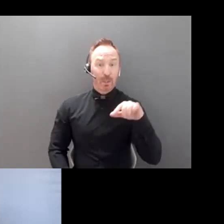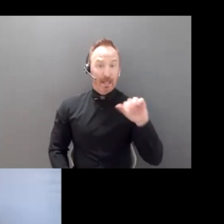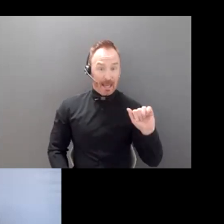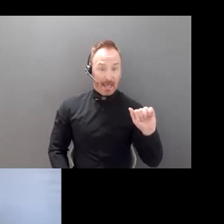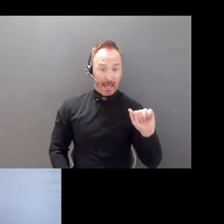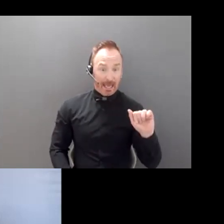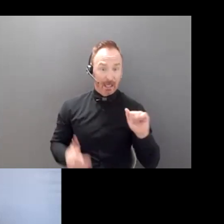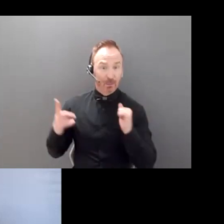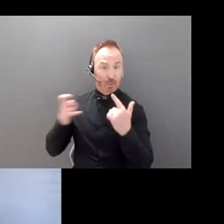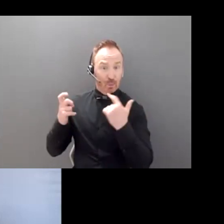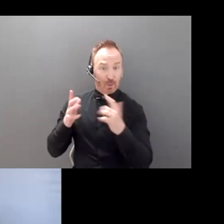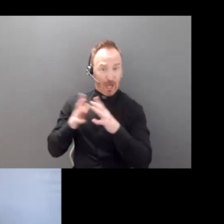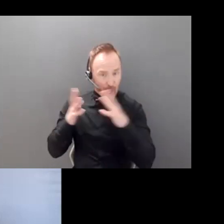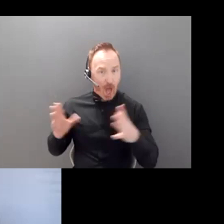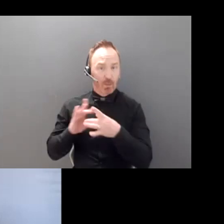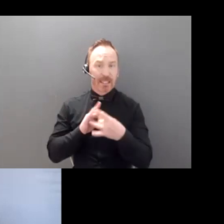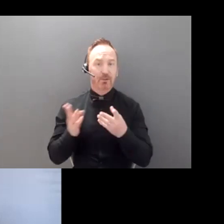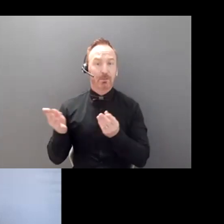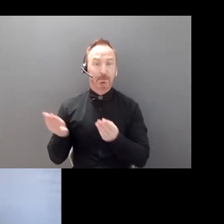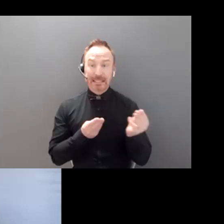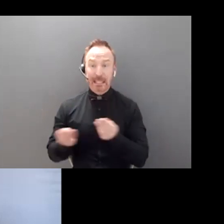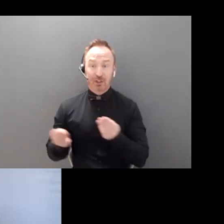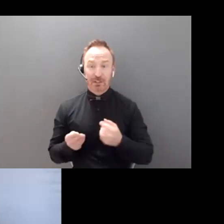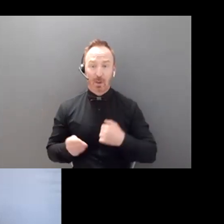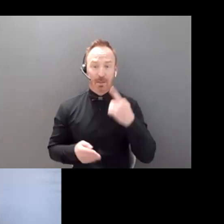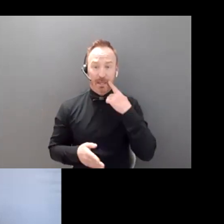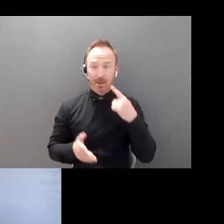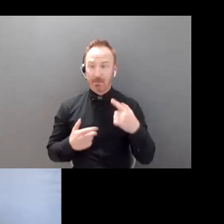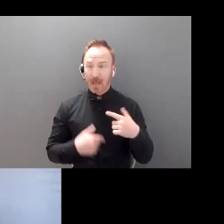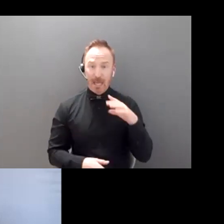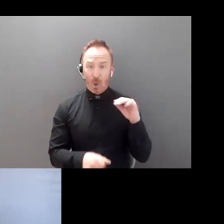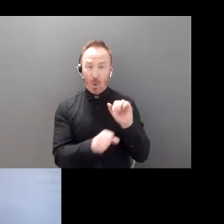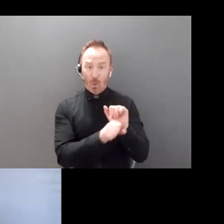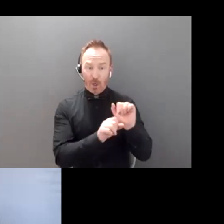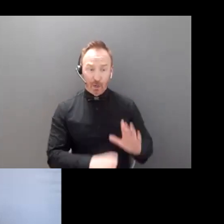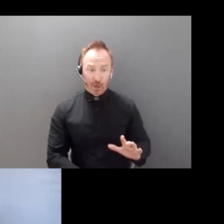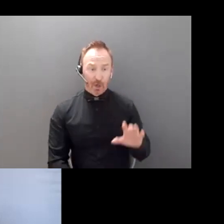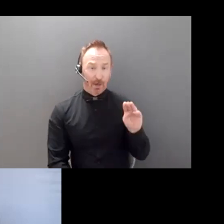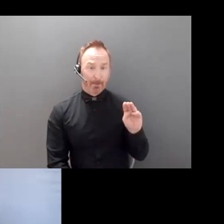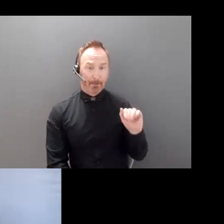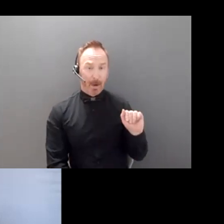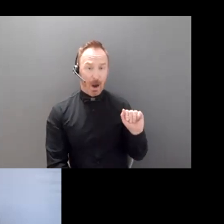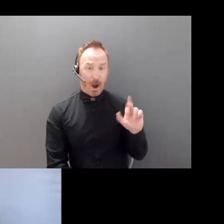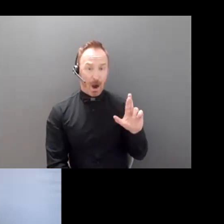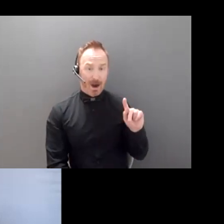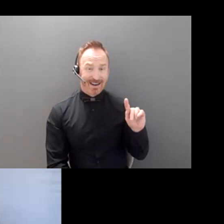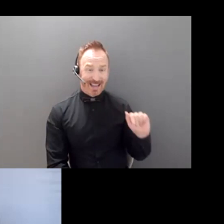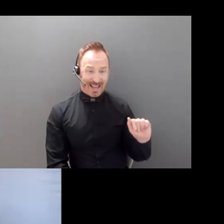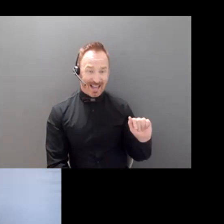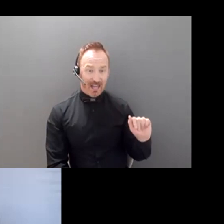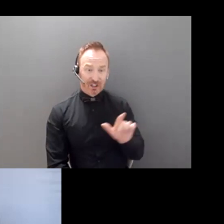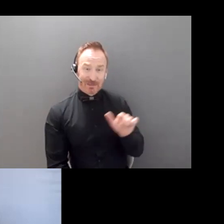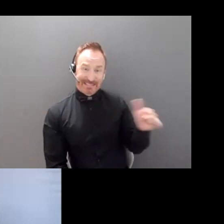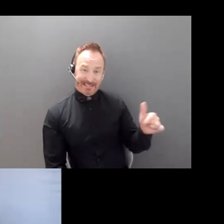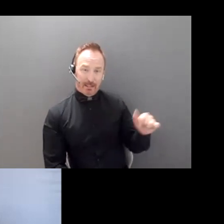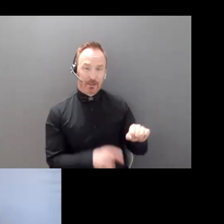to mediation, and I'm going to pass the torch to my colleague, Marta, to take the lead on just pulling out some of